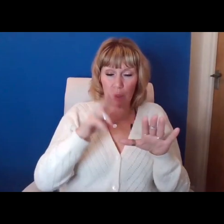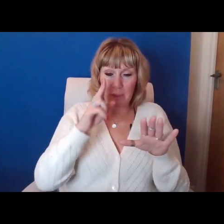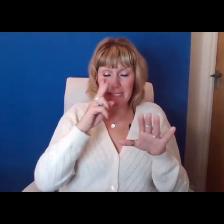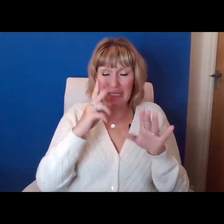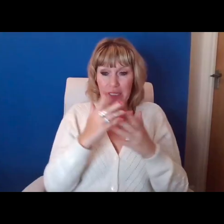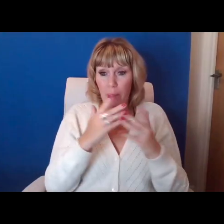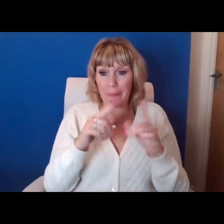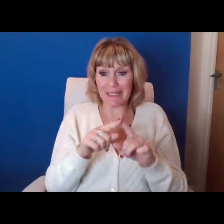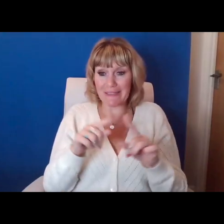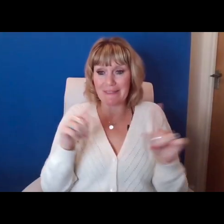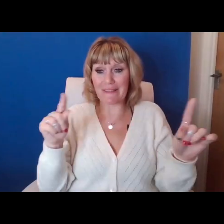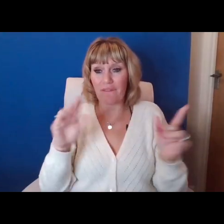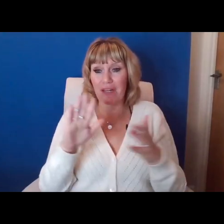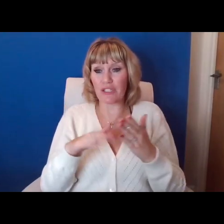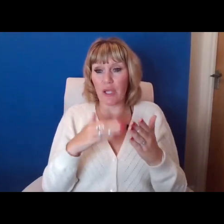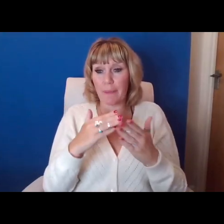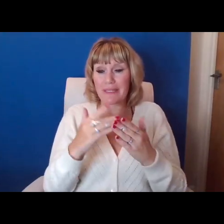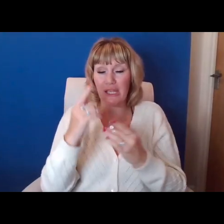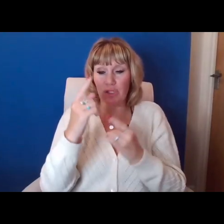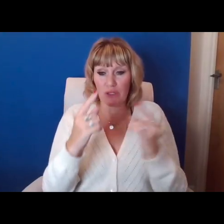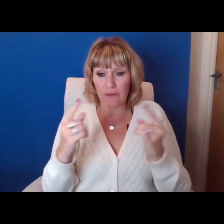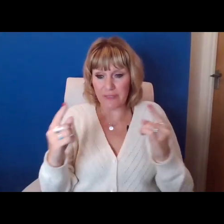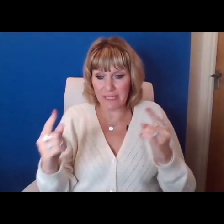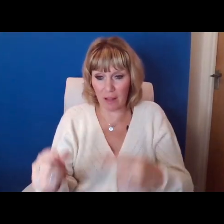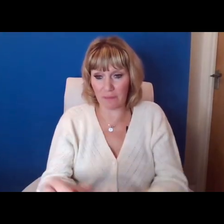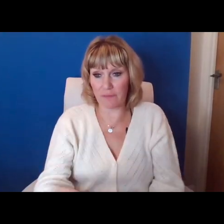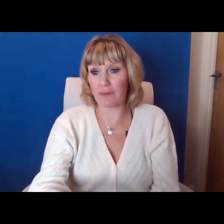of self. Congratulations to all.